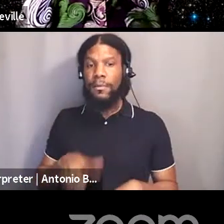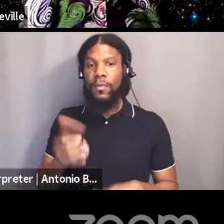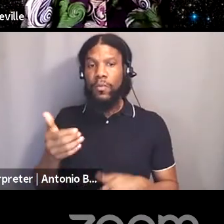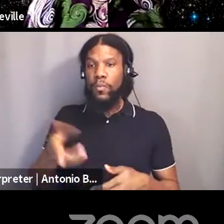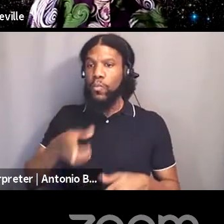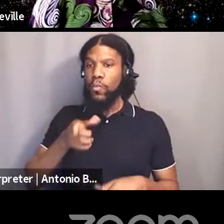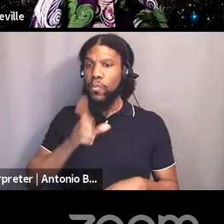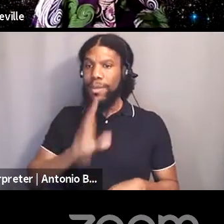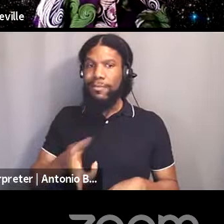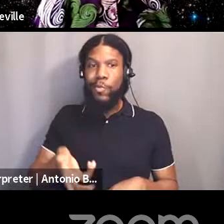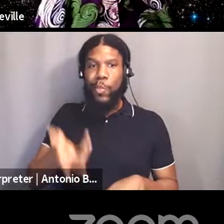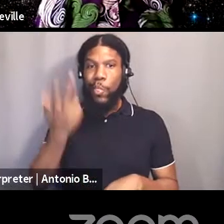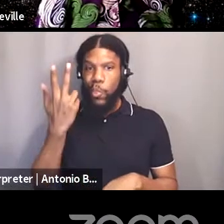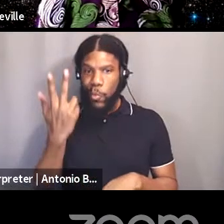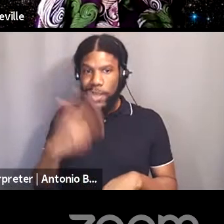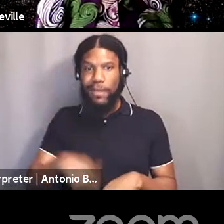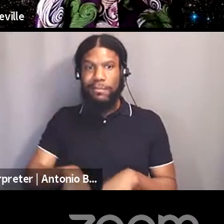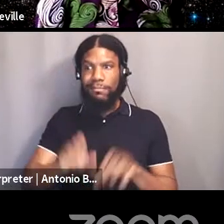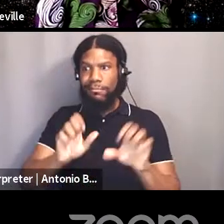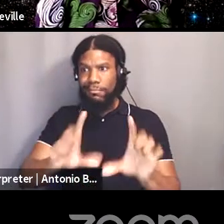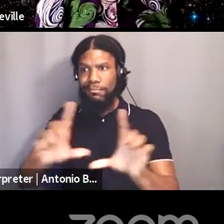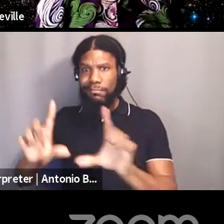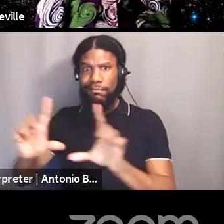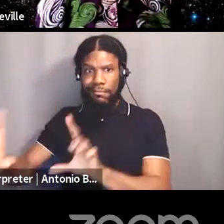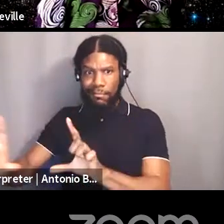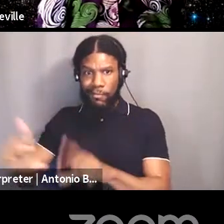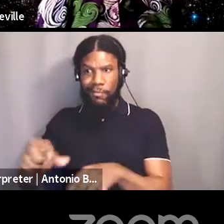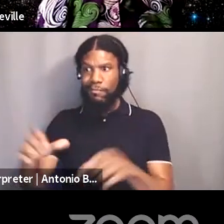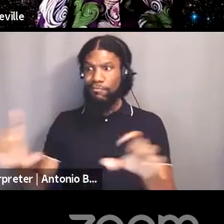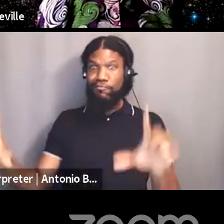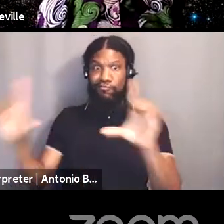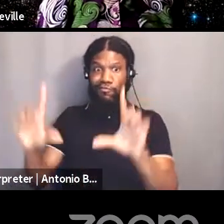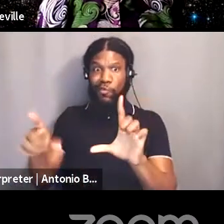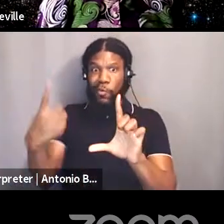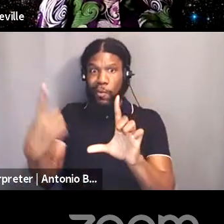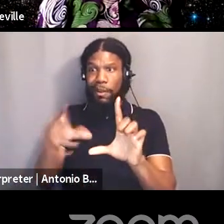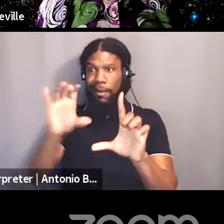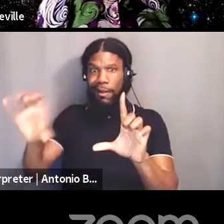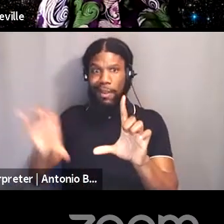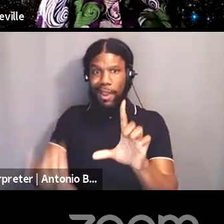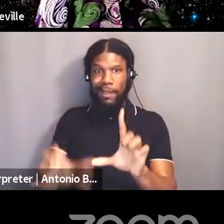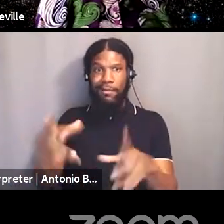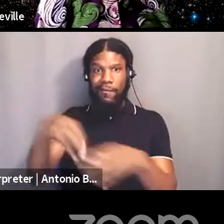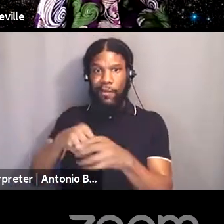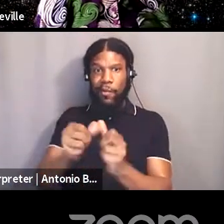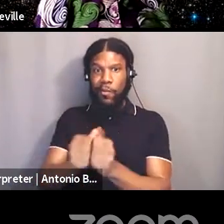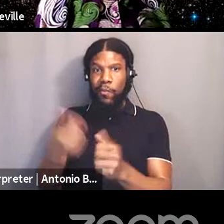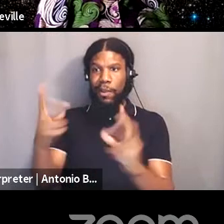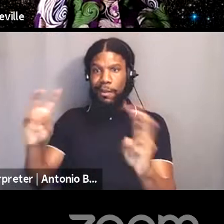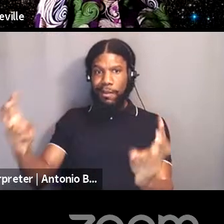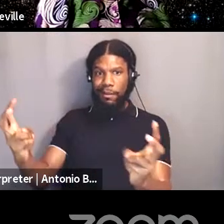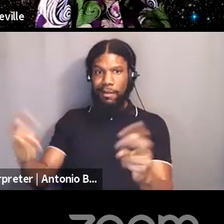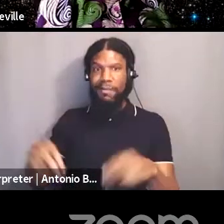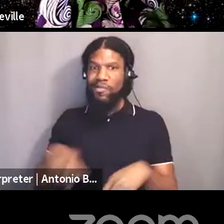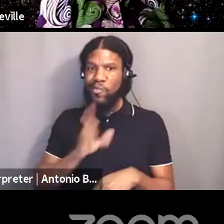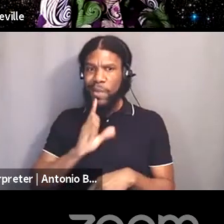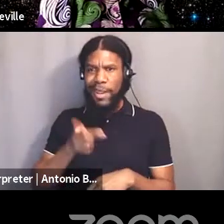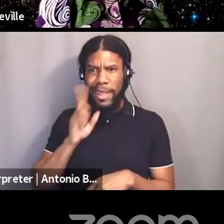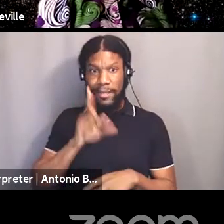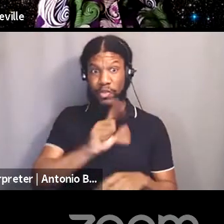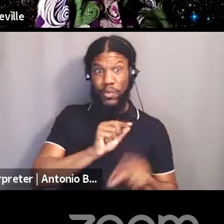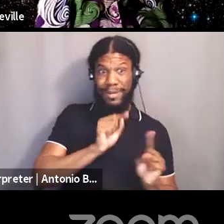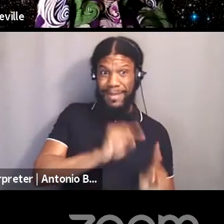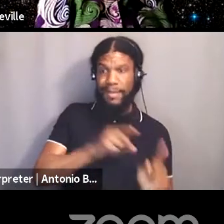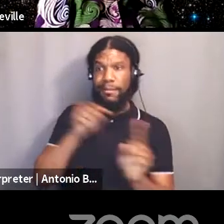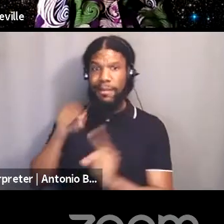three-screen video installation. And the whole is three smaller works in series, but it lasts about, I think,